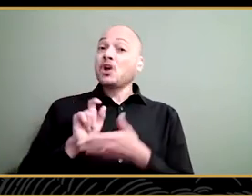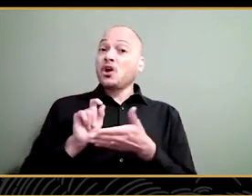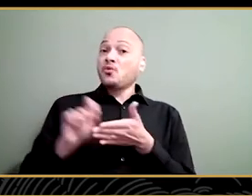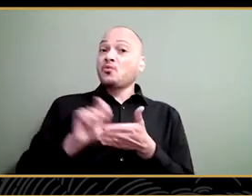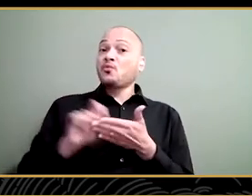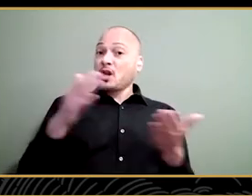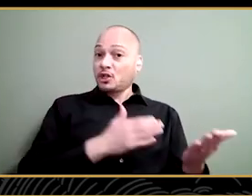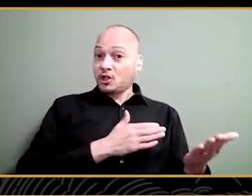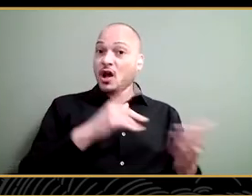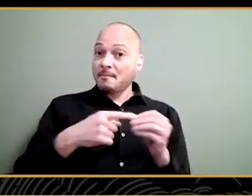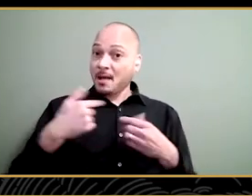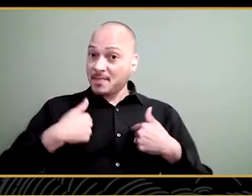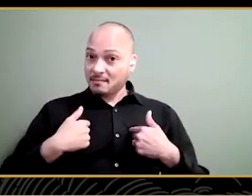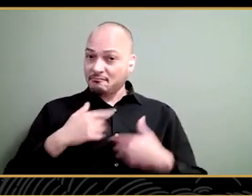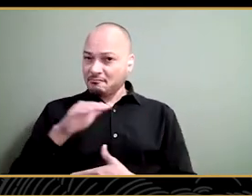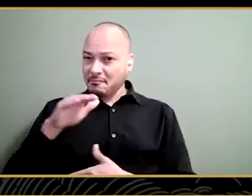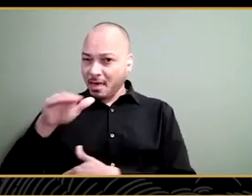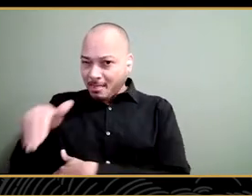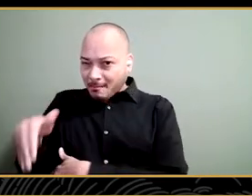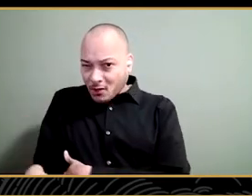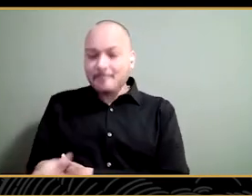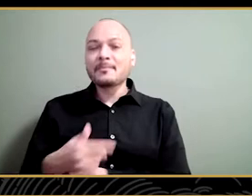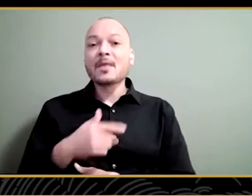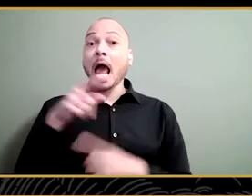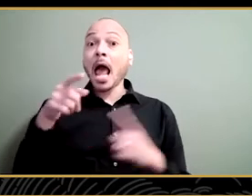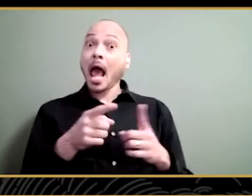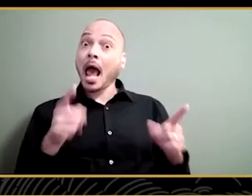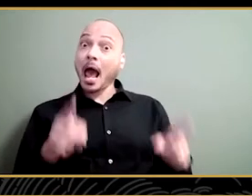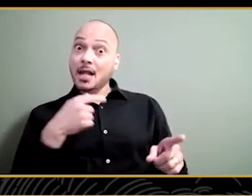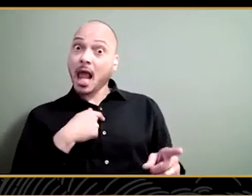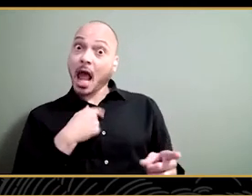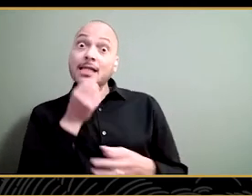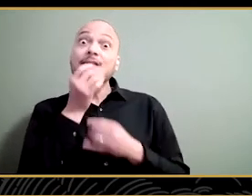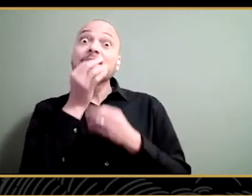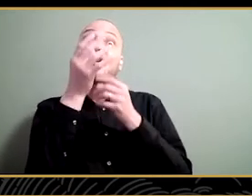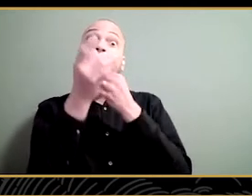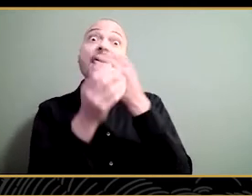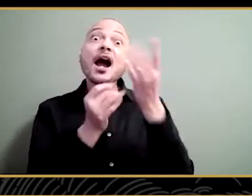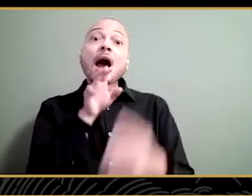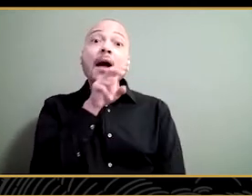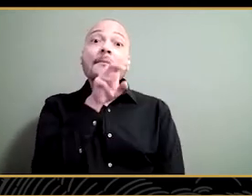night. When I sing it, a black snake slithers from my mouth.